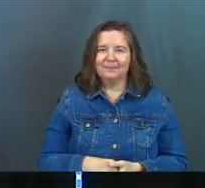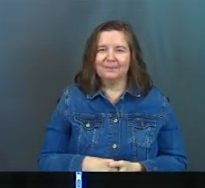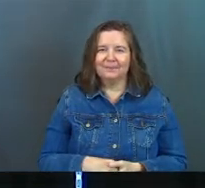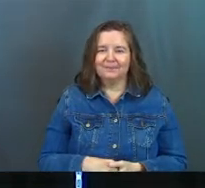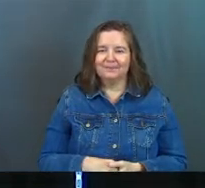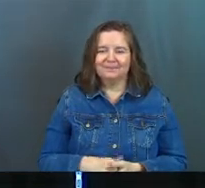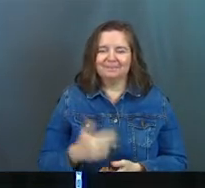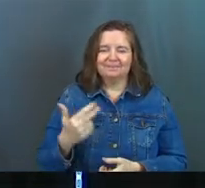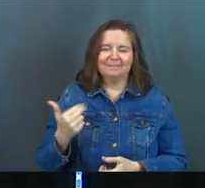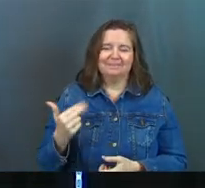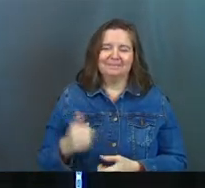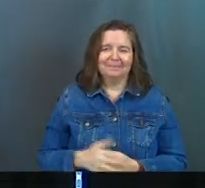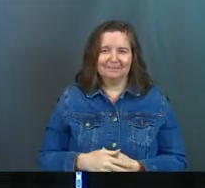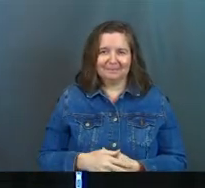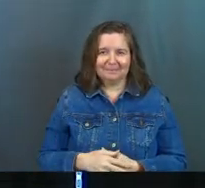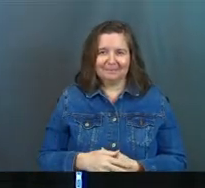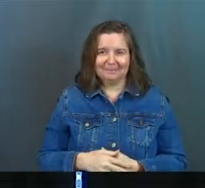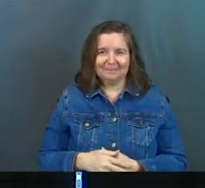Oh.